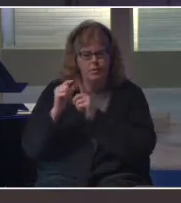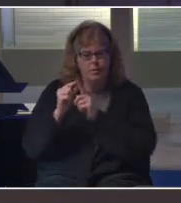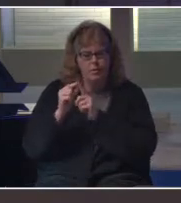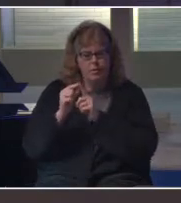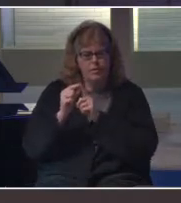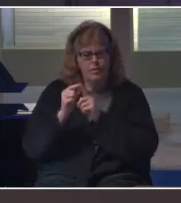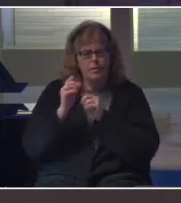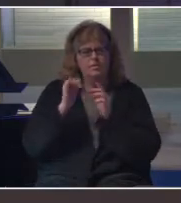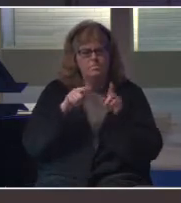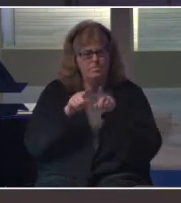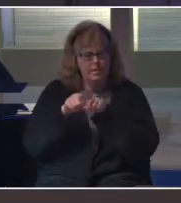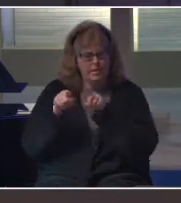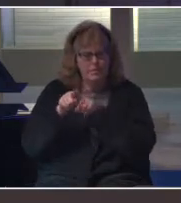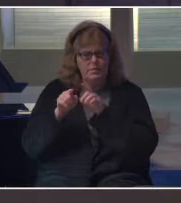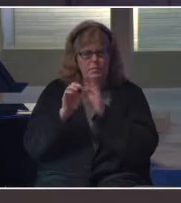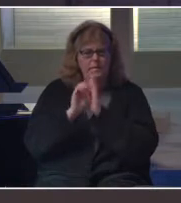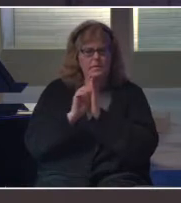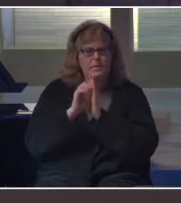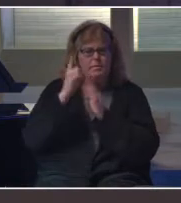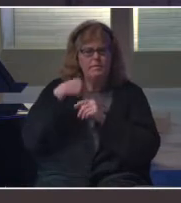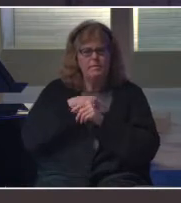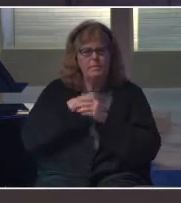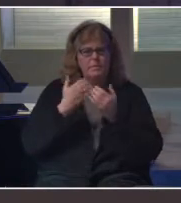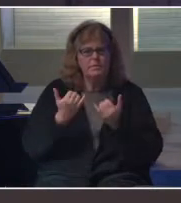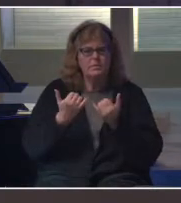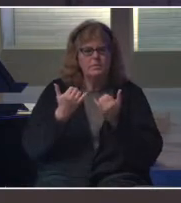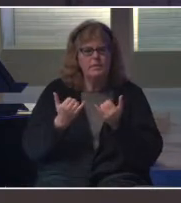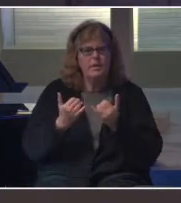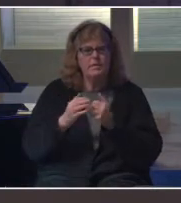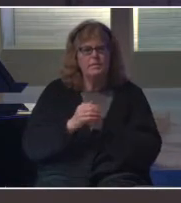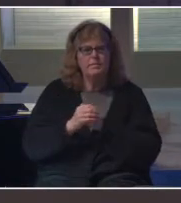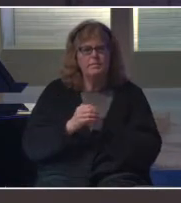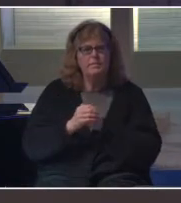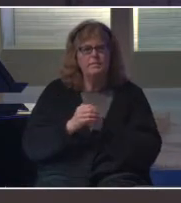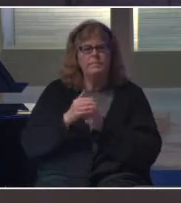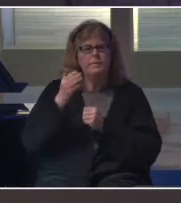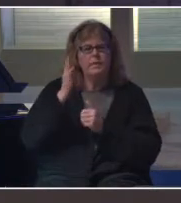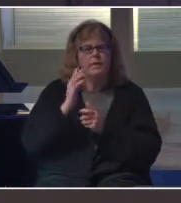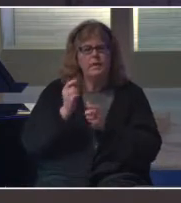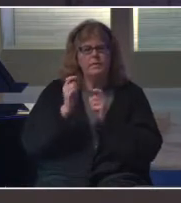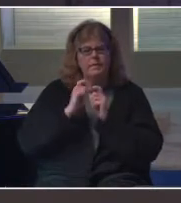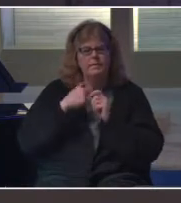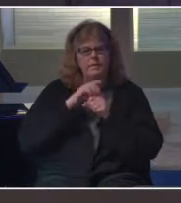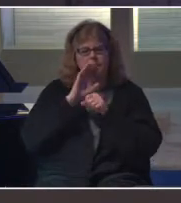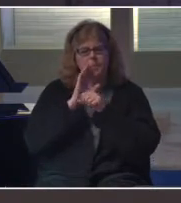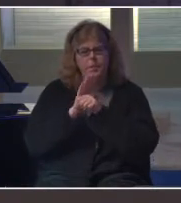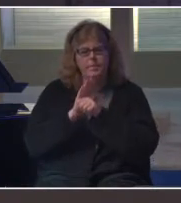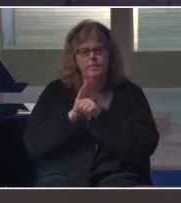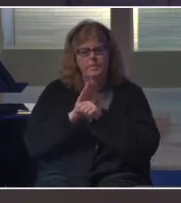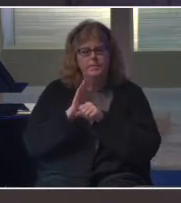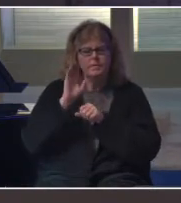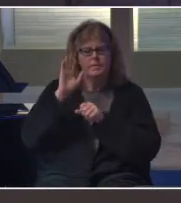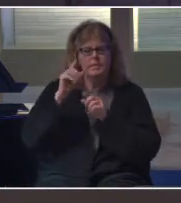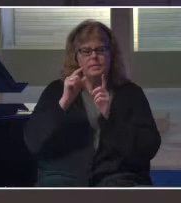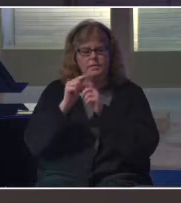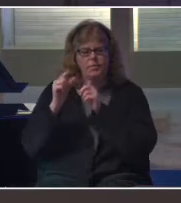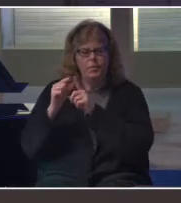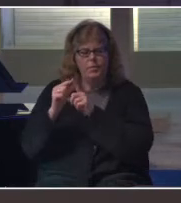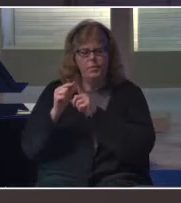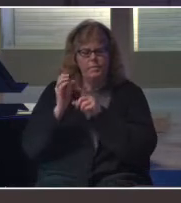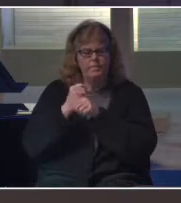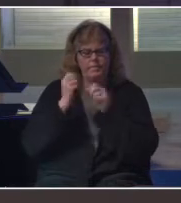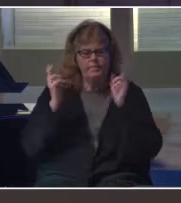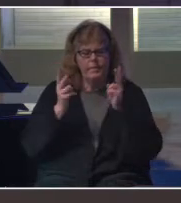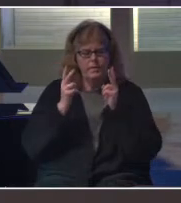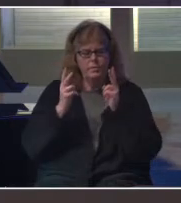And this too is an example for us today. God has given us promises in his word, victory